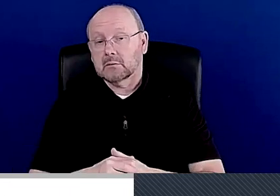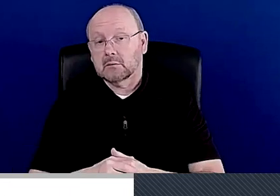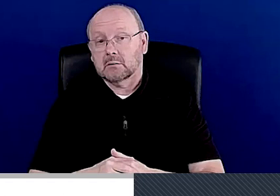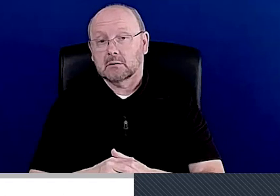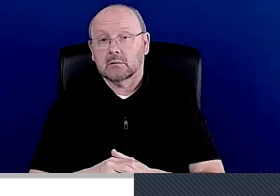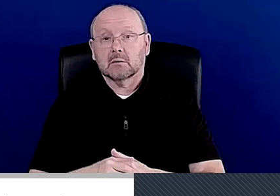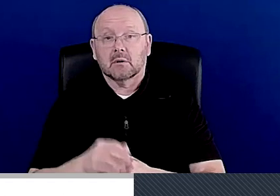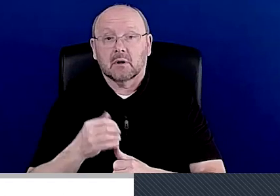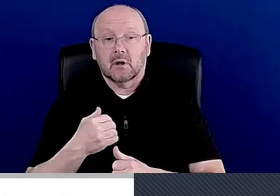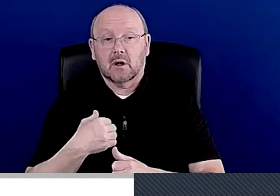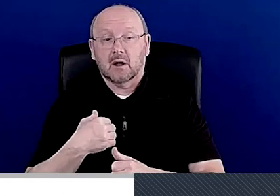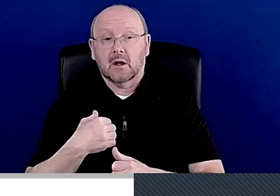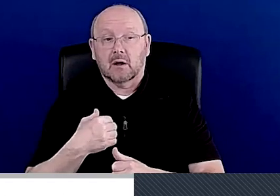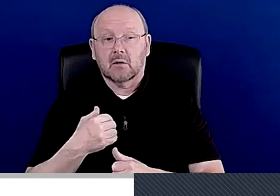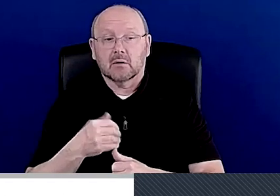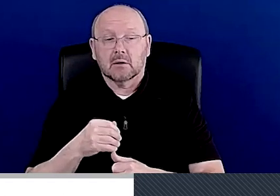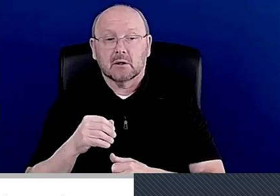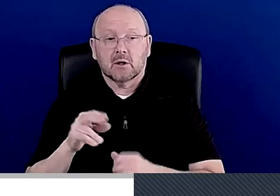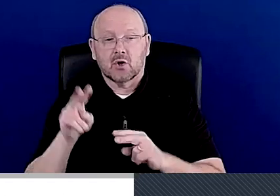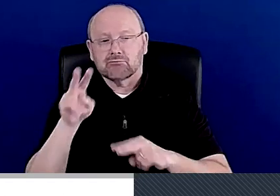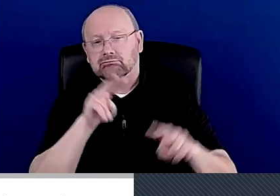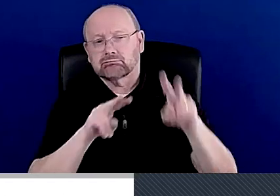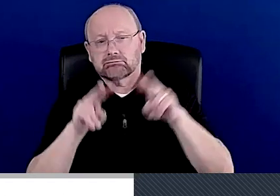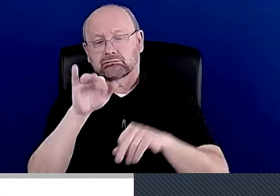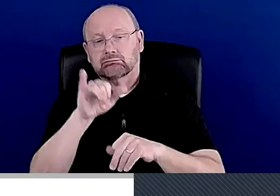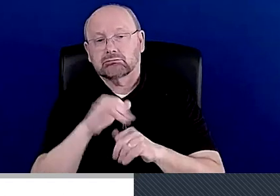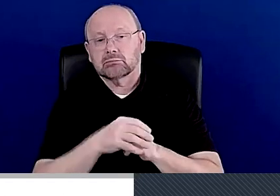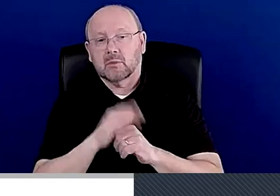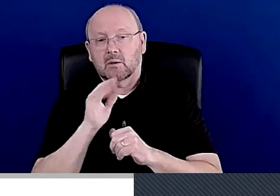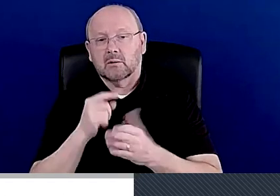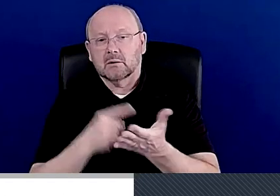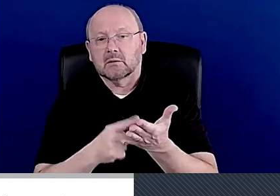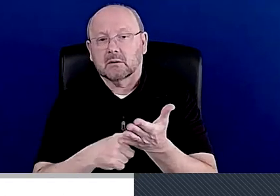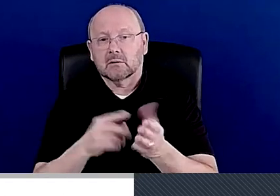have up here, I just want you to eyeball this, right? And then we'll talk about some of them.